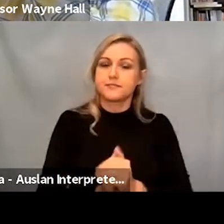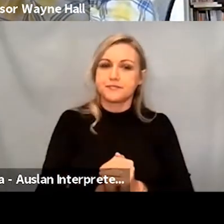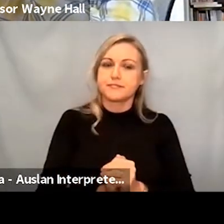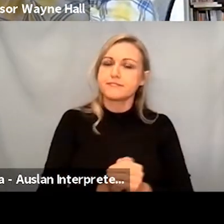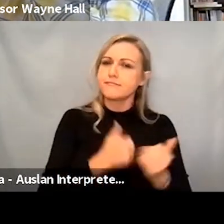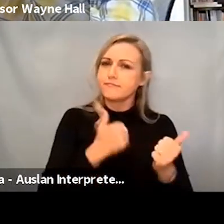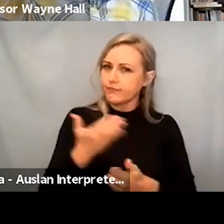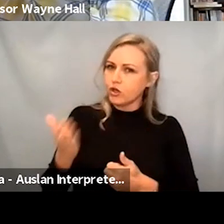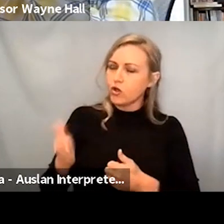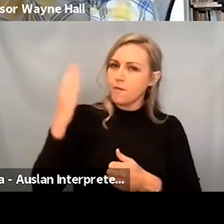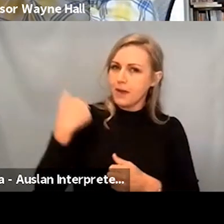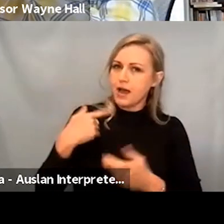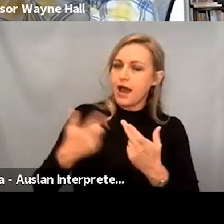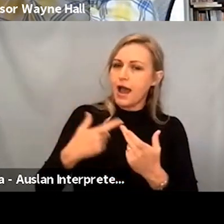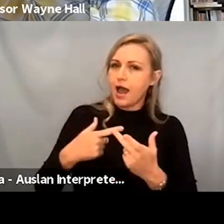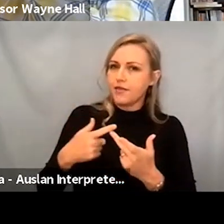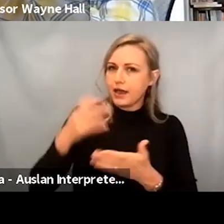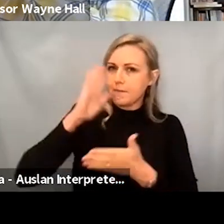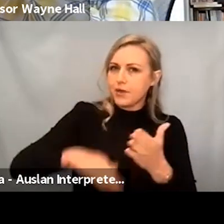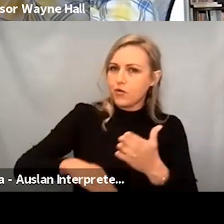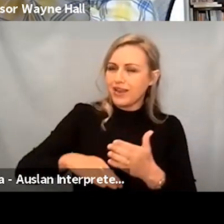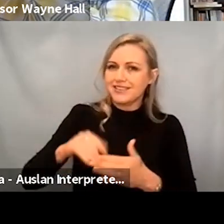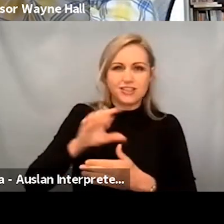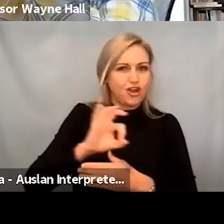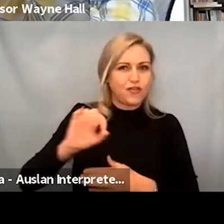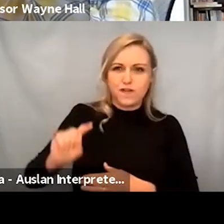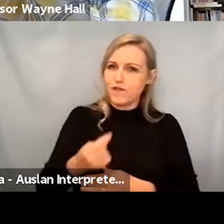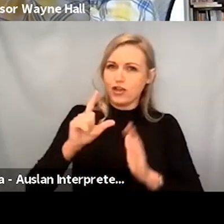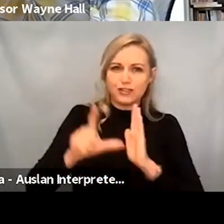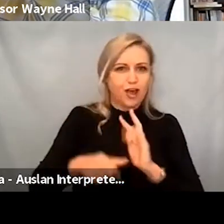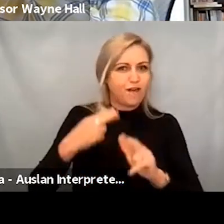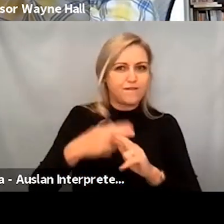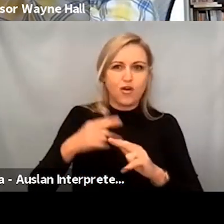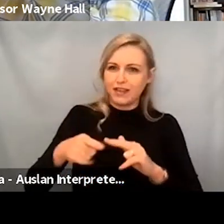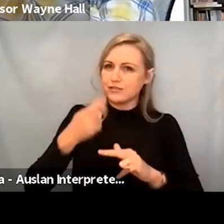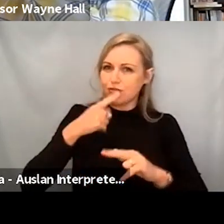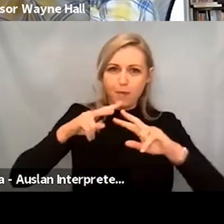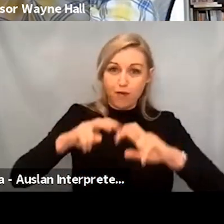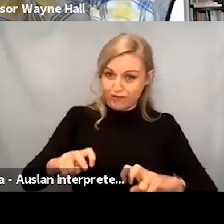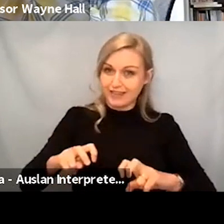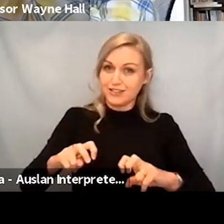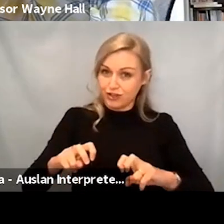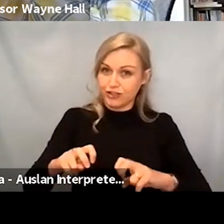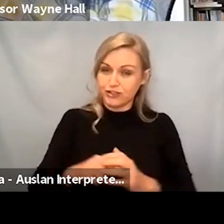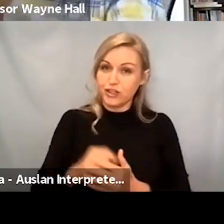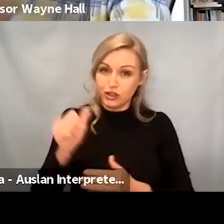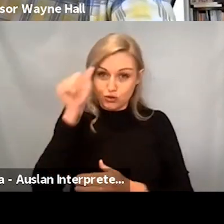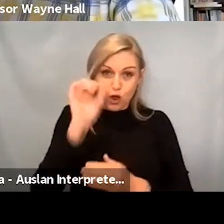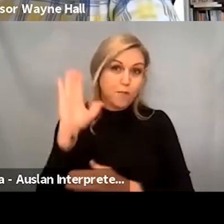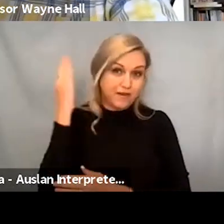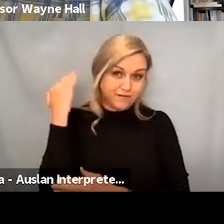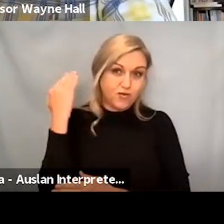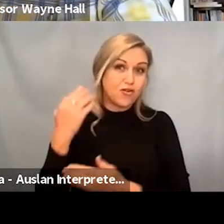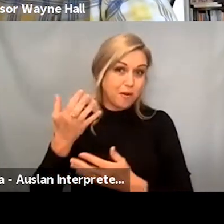from the historical application, because it's not the first round of psychedelic research that's happened, is it? No, it's